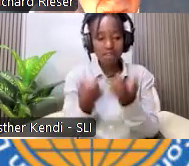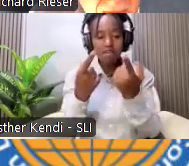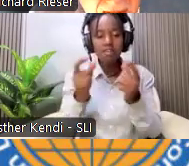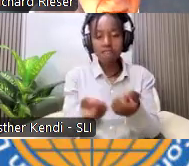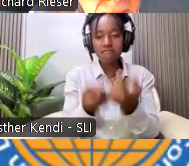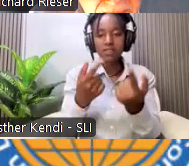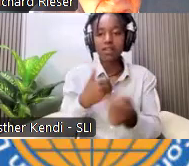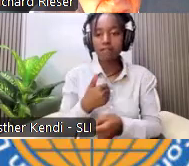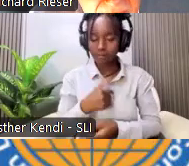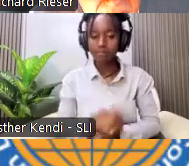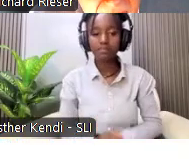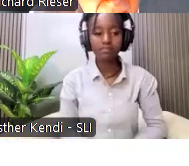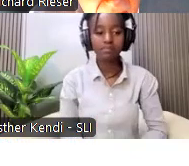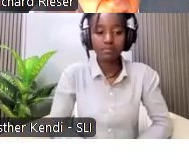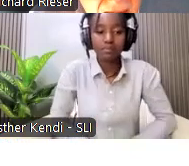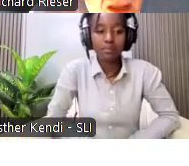slide.